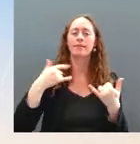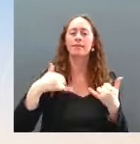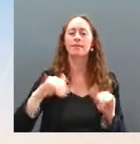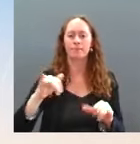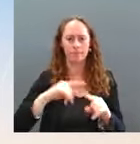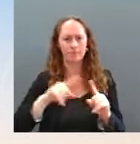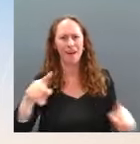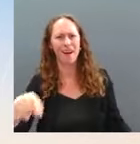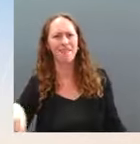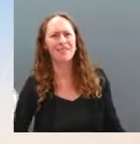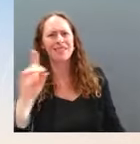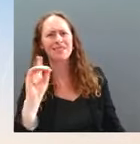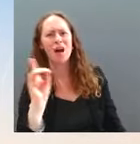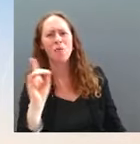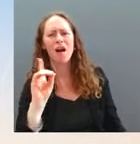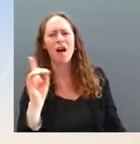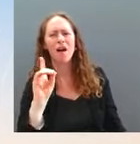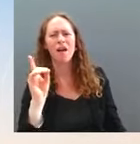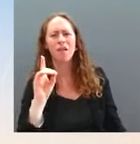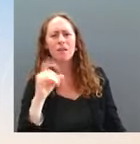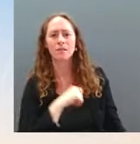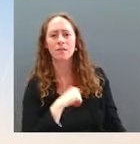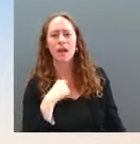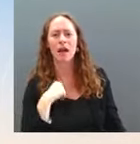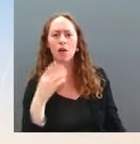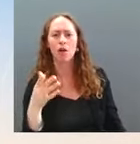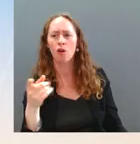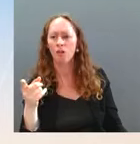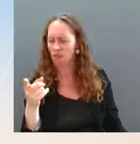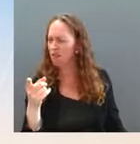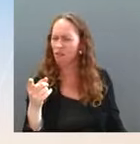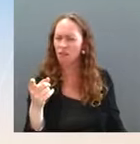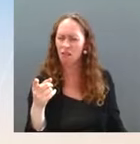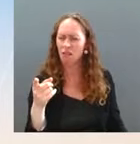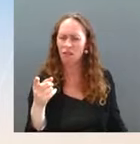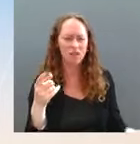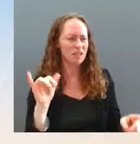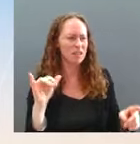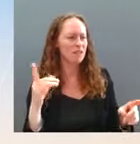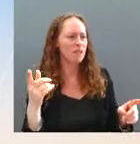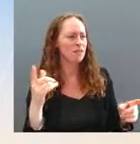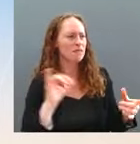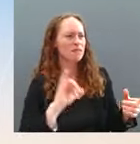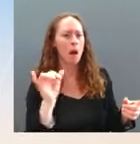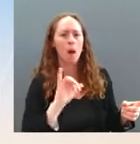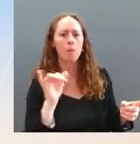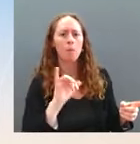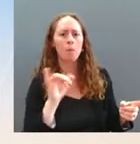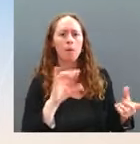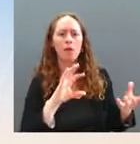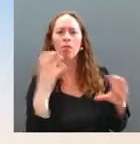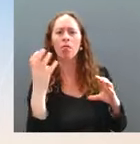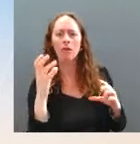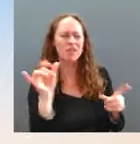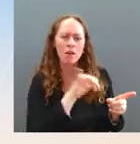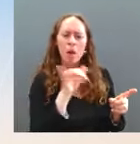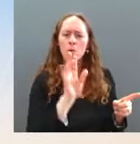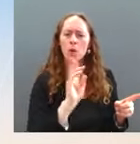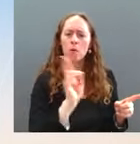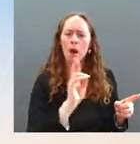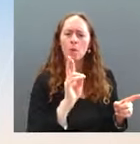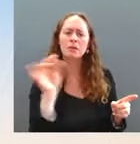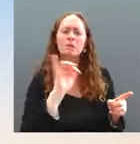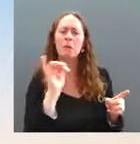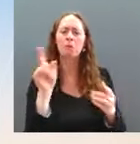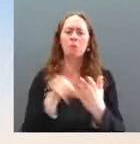effort. Does the White House have the same criticism we've heard about Republicans? Does that apply to these Democratic senators as well? Look, regardless